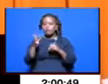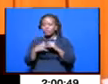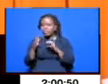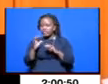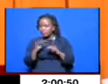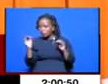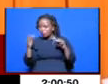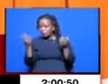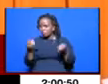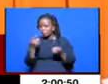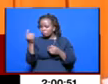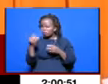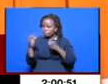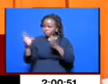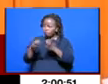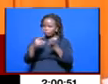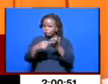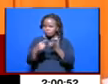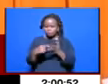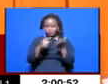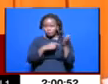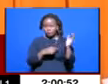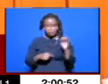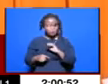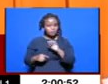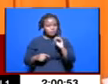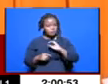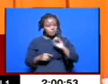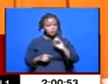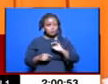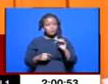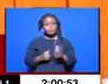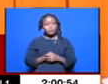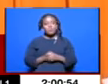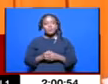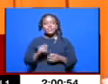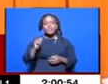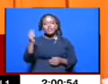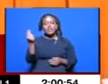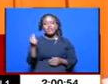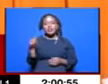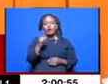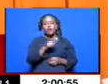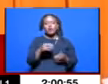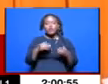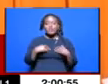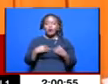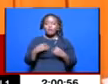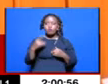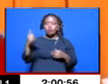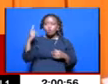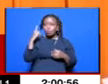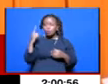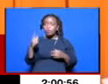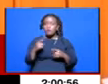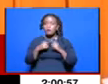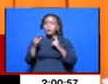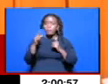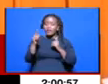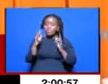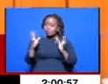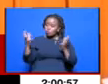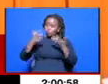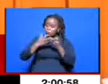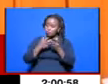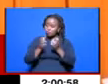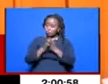it. In Kenya, we have not only laws, however, that incorporation was with some